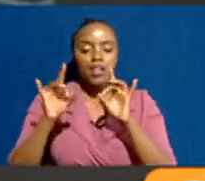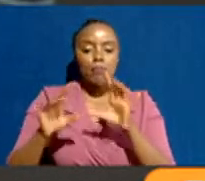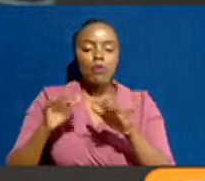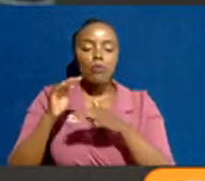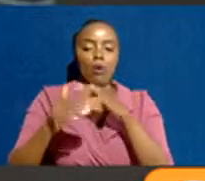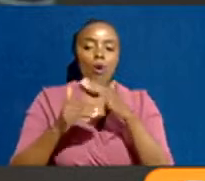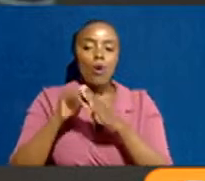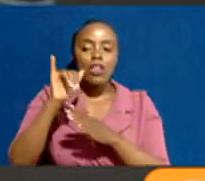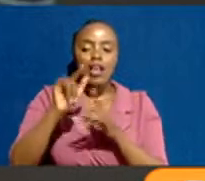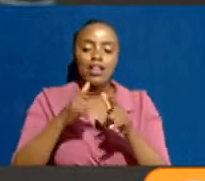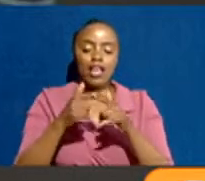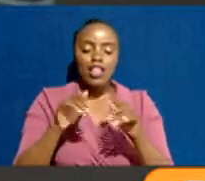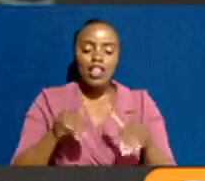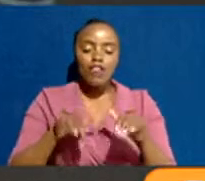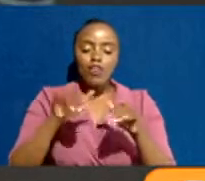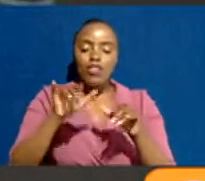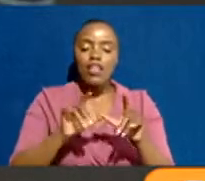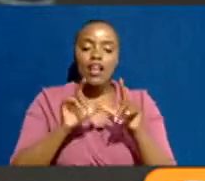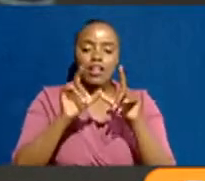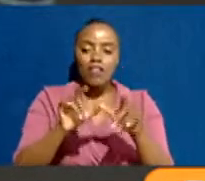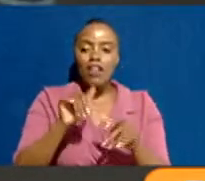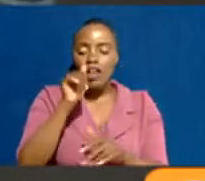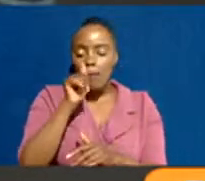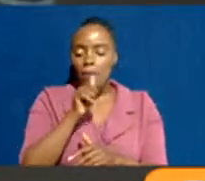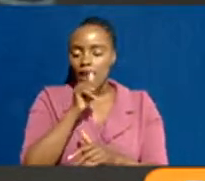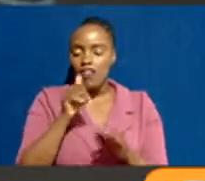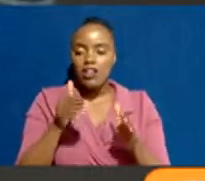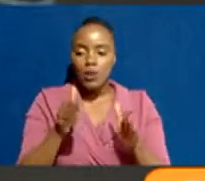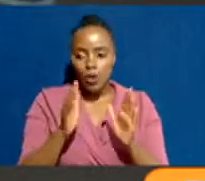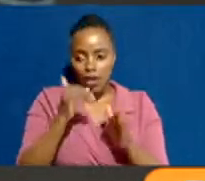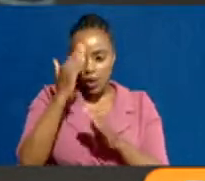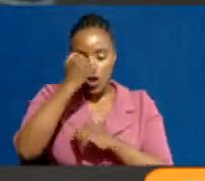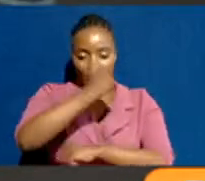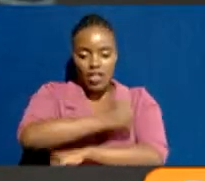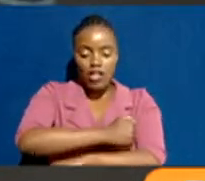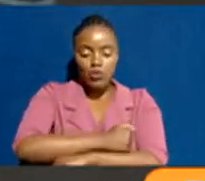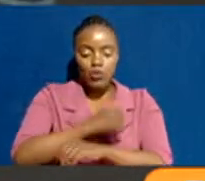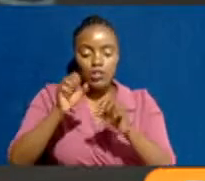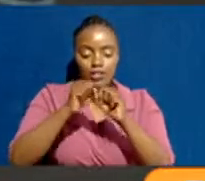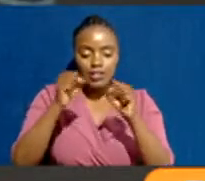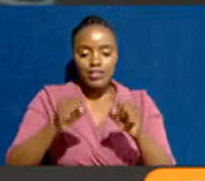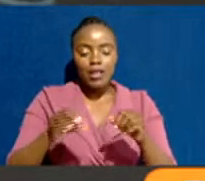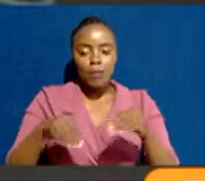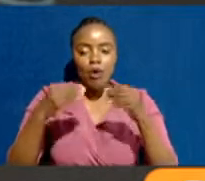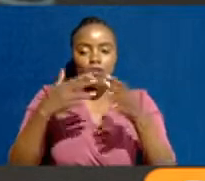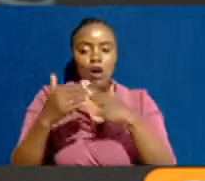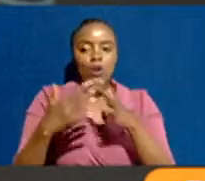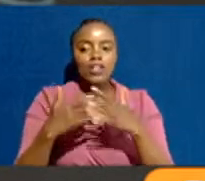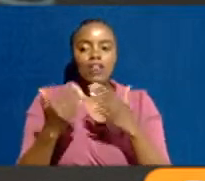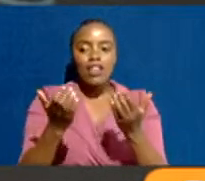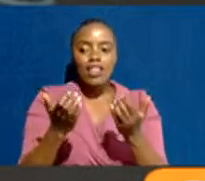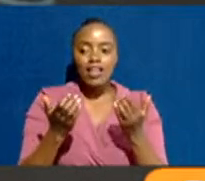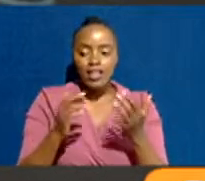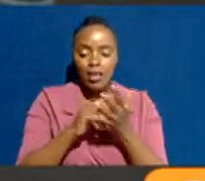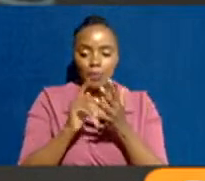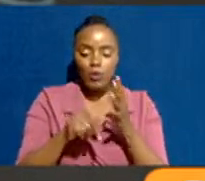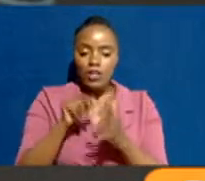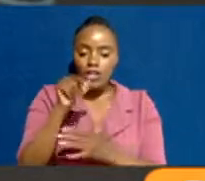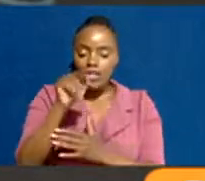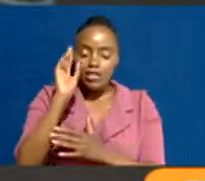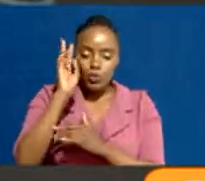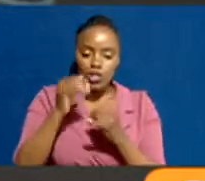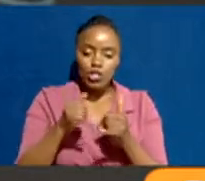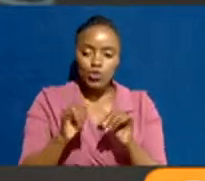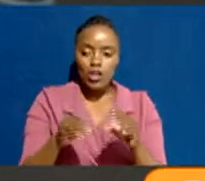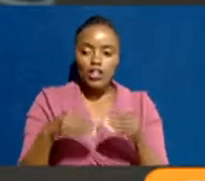that and pursue their talent privately, because the school system didn't offer them what they needed. Yeah. So this is going to try